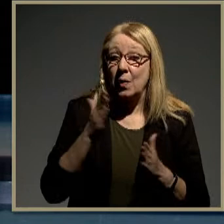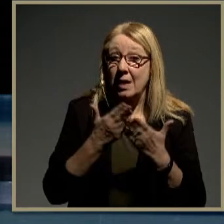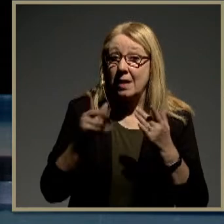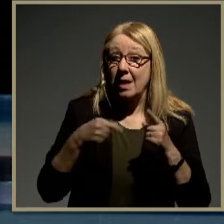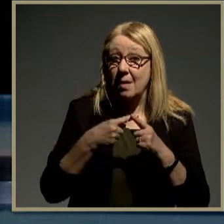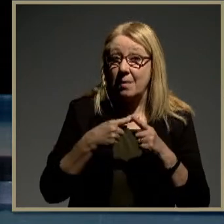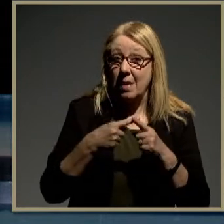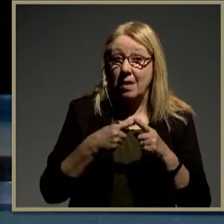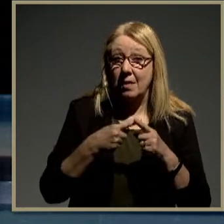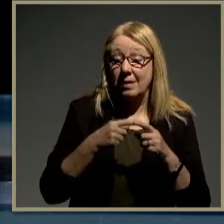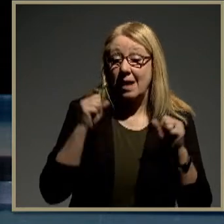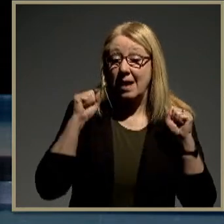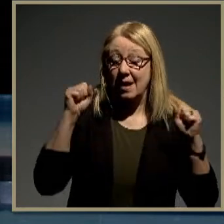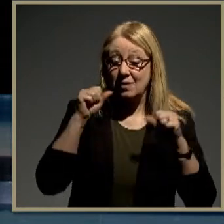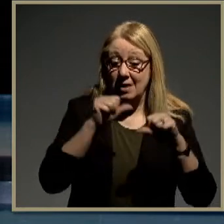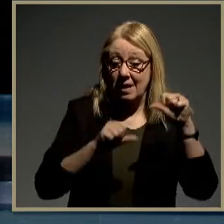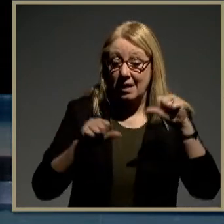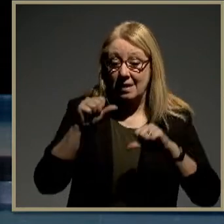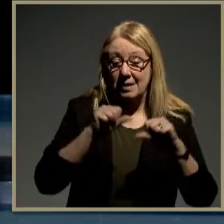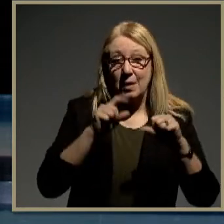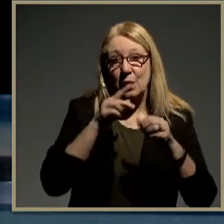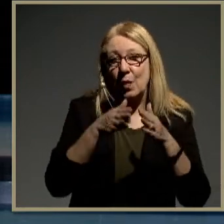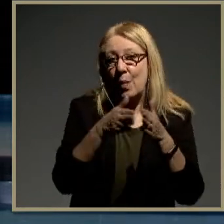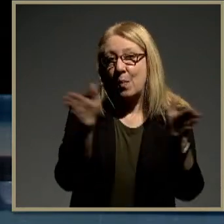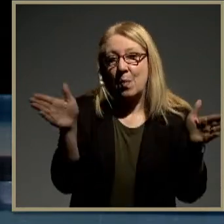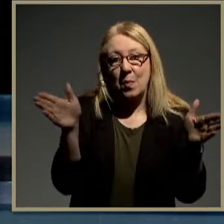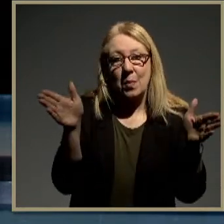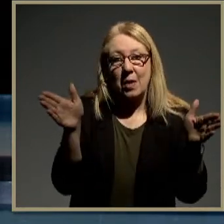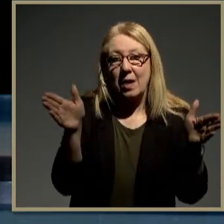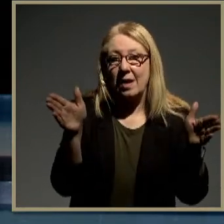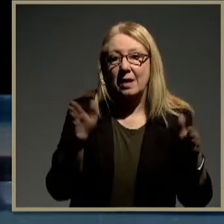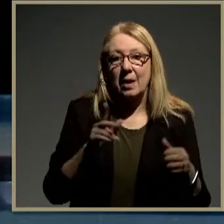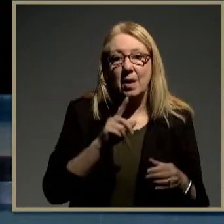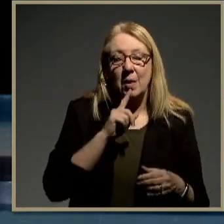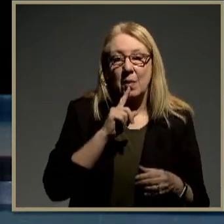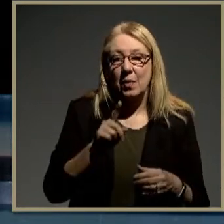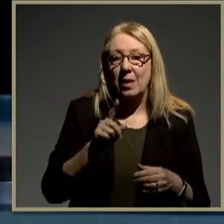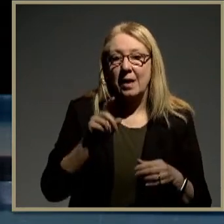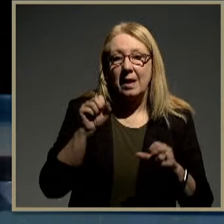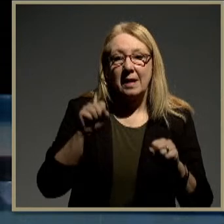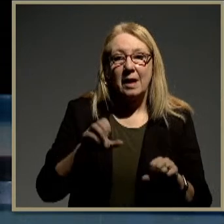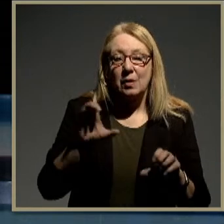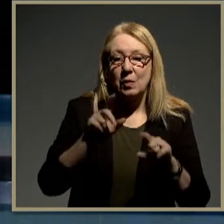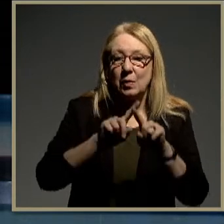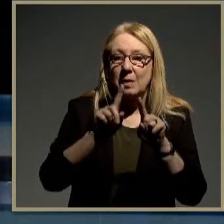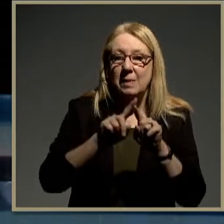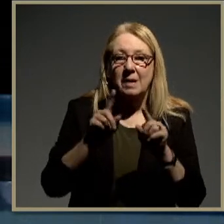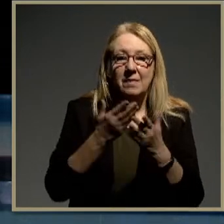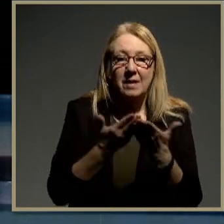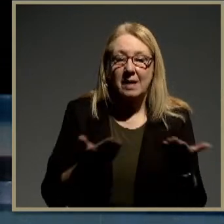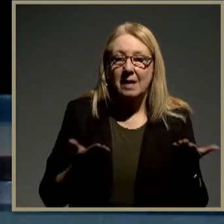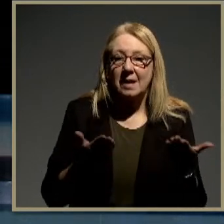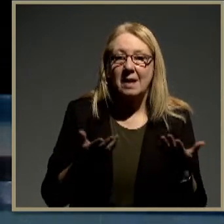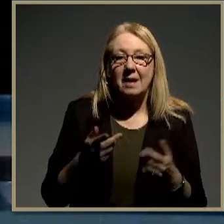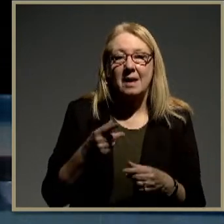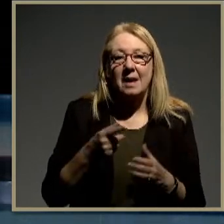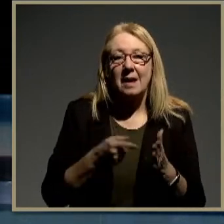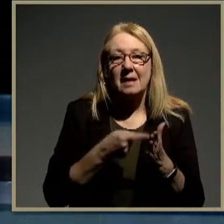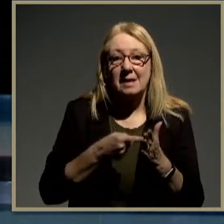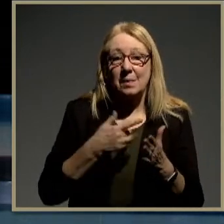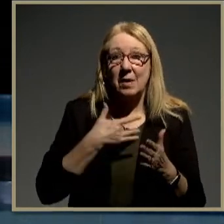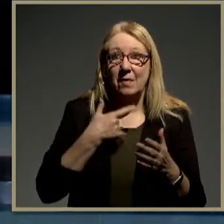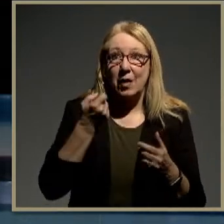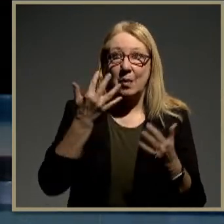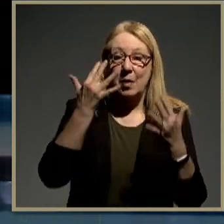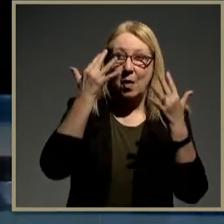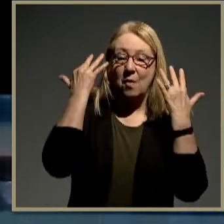exercise science just in general is that it's a pretty broad field. There's a lot you can do with it. It doesn't lock you into doing one specific thing. Sometimes that can get a little overwhelming